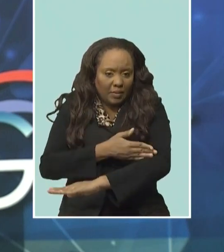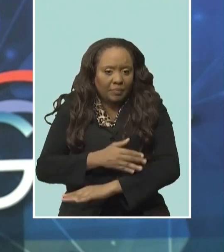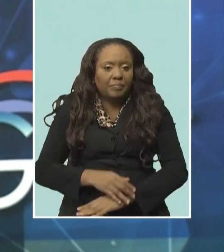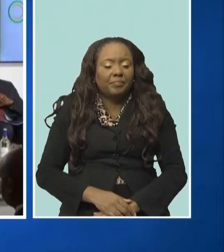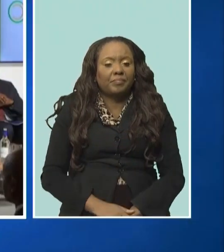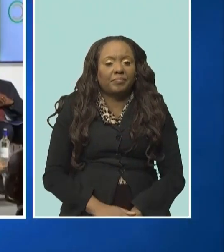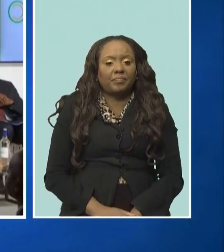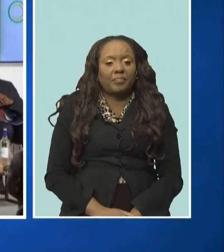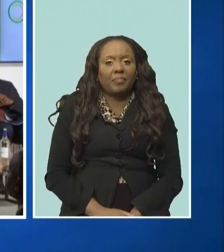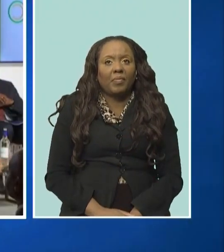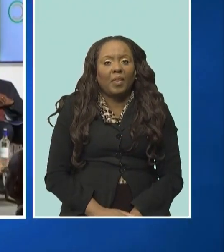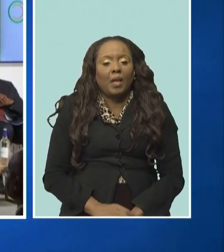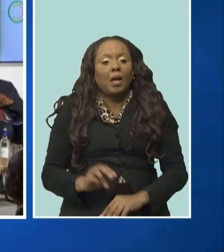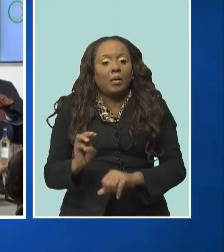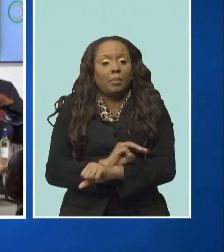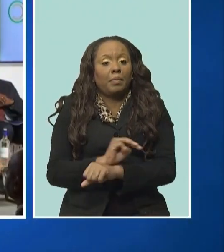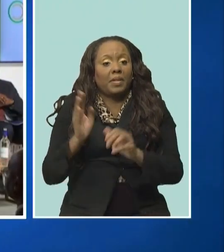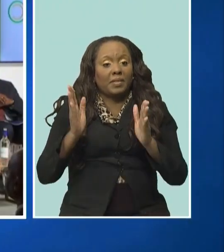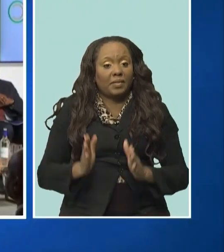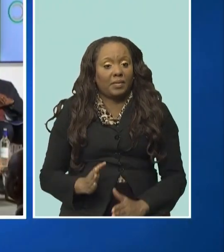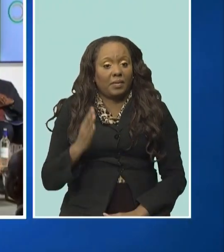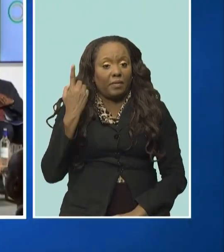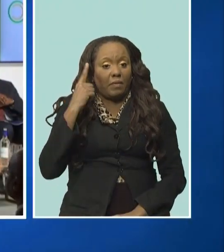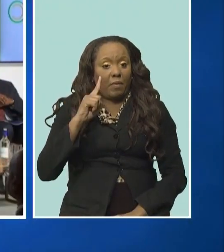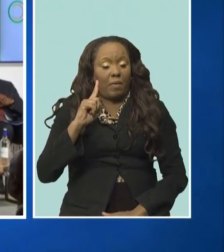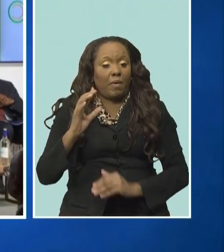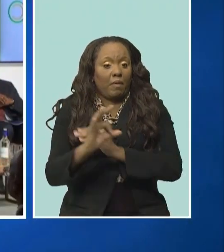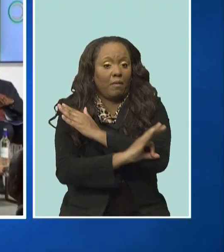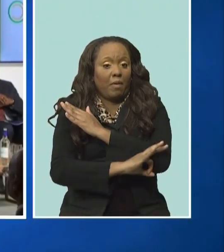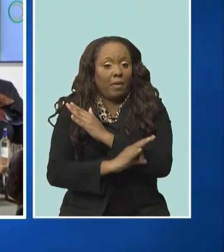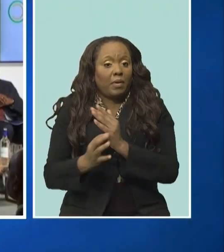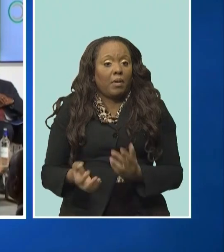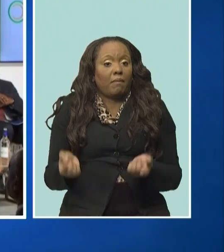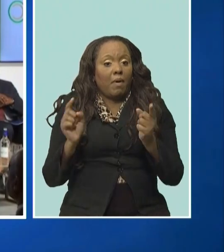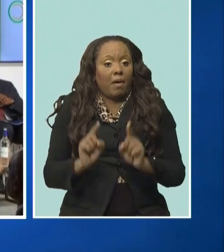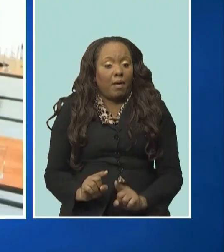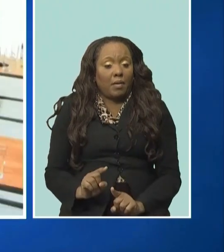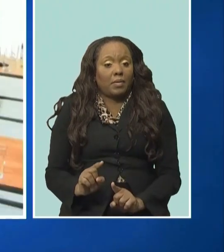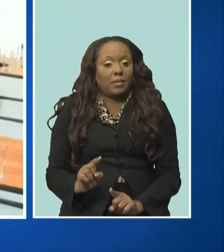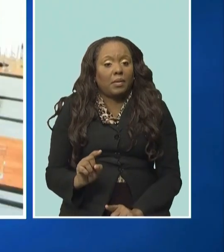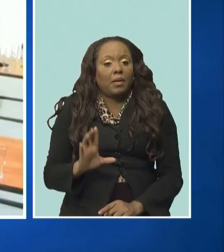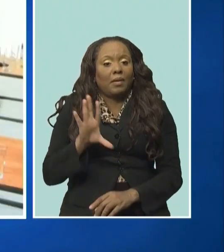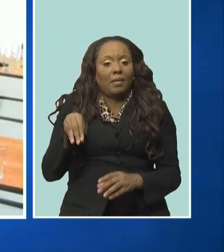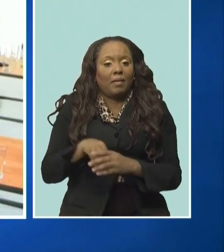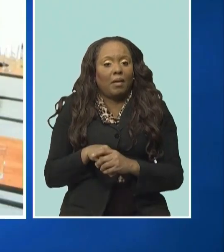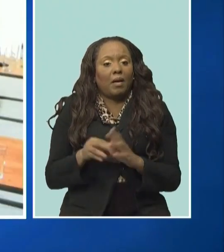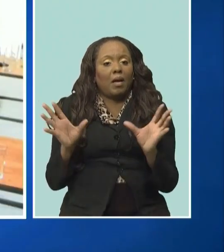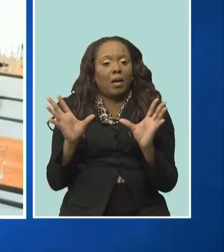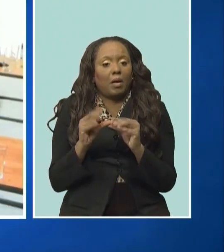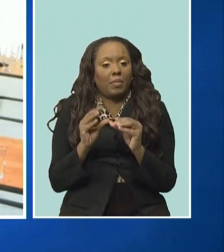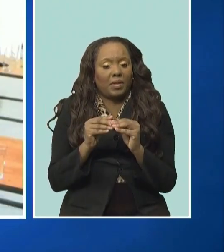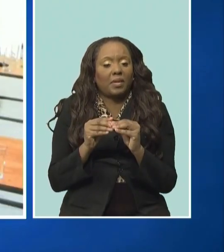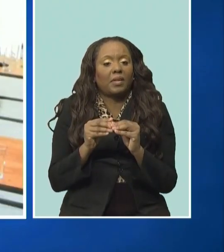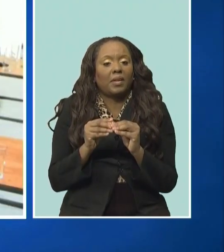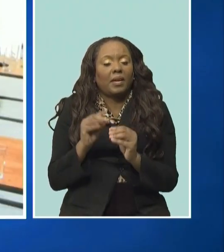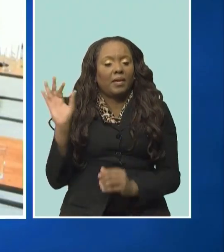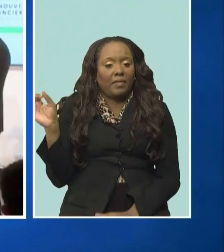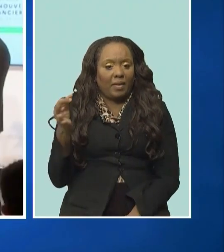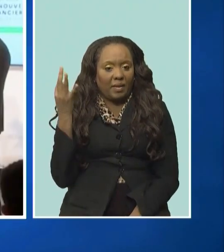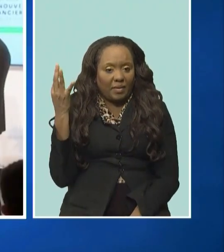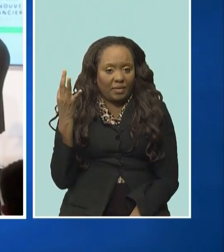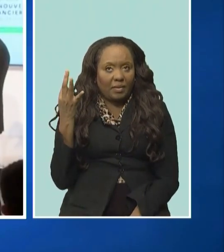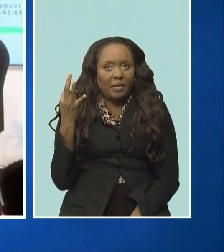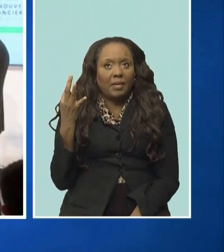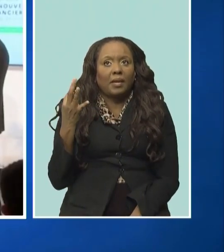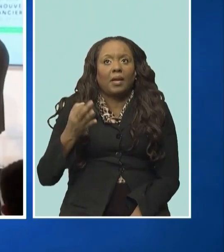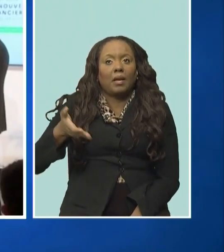was painted by Minister of Foreign Affairs Carrie Symonds, who took part in one of the numerous meetings at the Climate Pact Summit in France. He